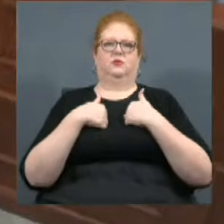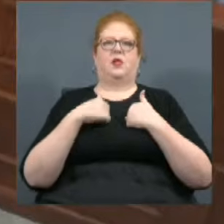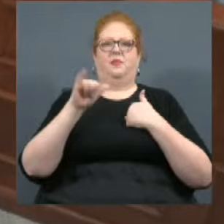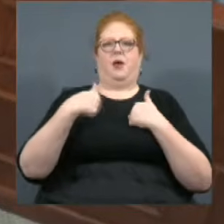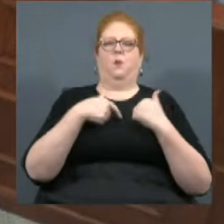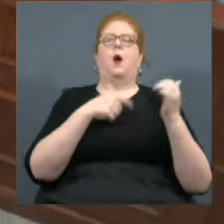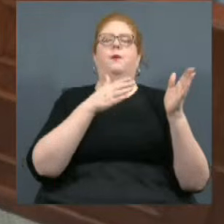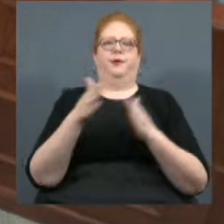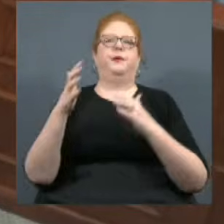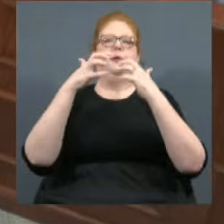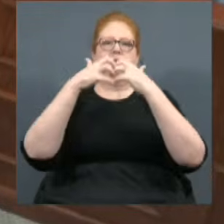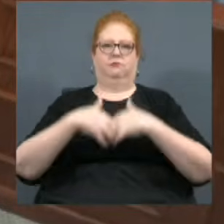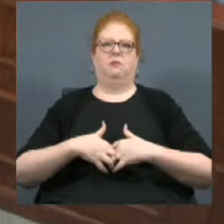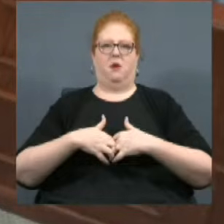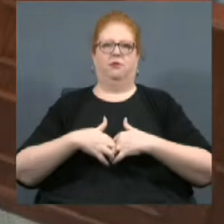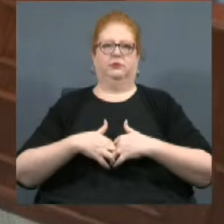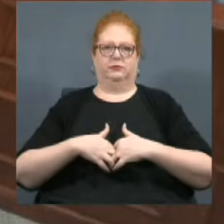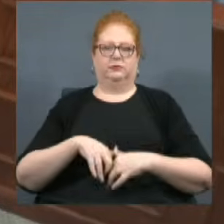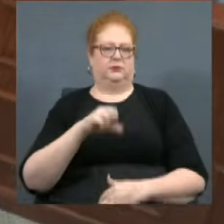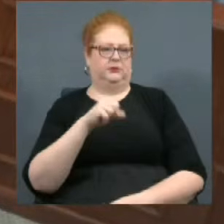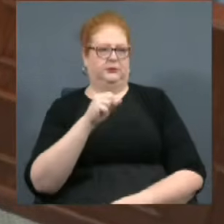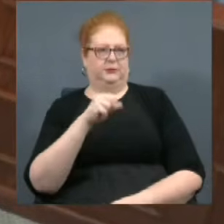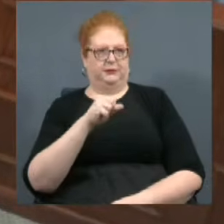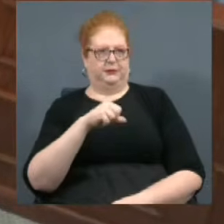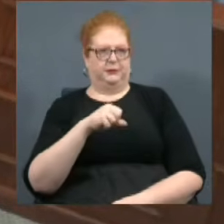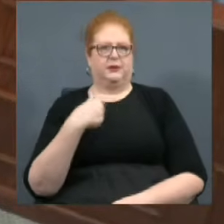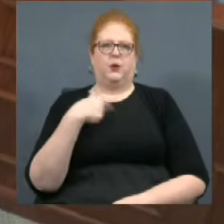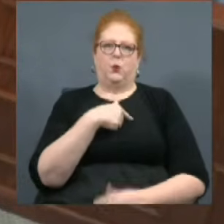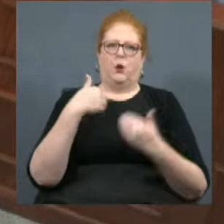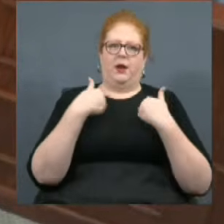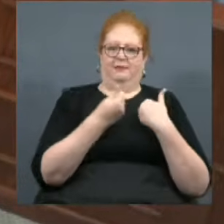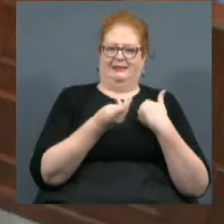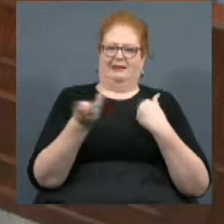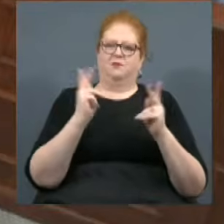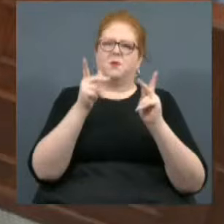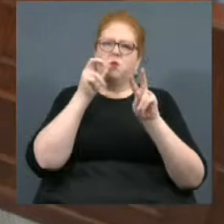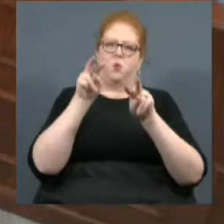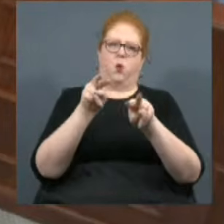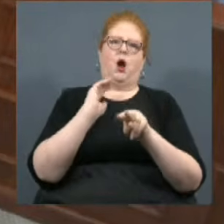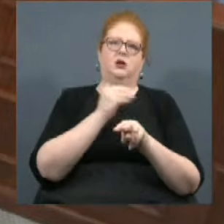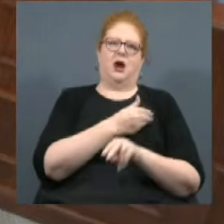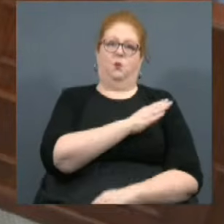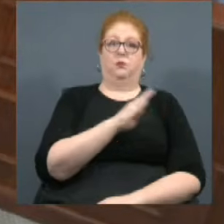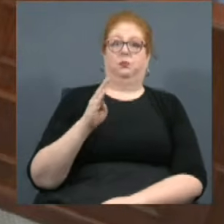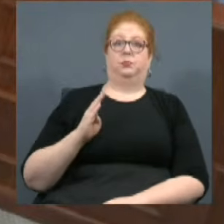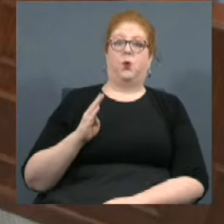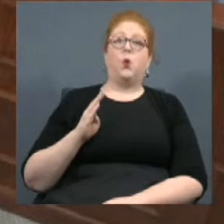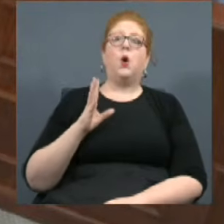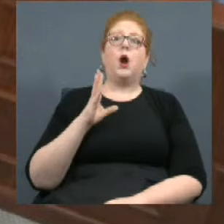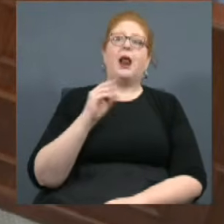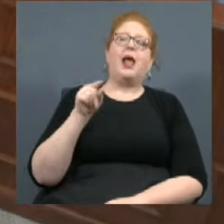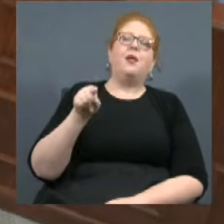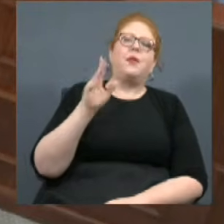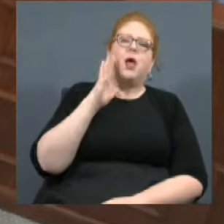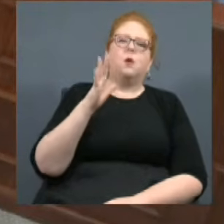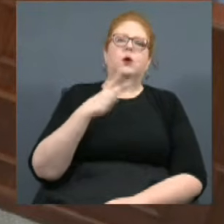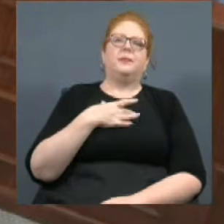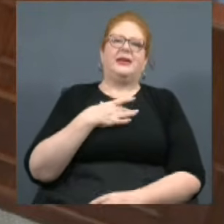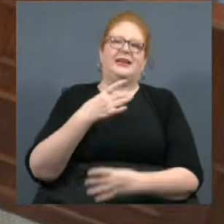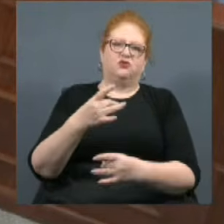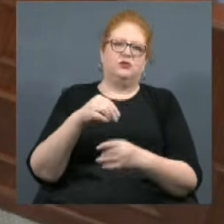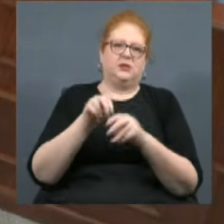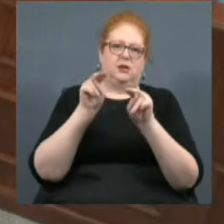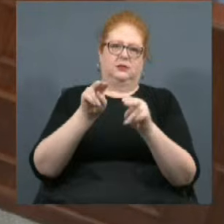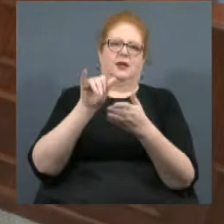demolish? Yes, ma'am. We have lots of people that watch our board meeting, and I think that would be a real interest to them. Yes,